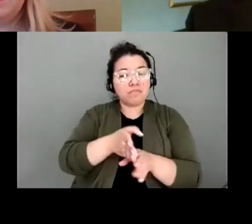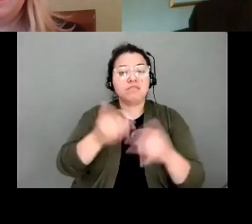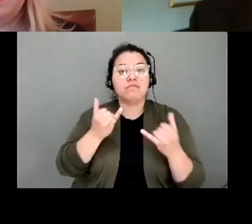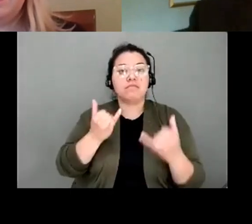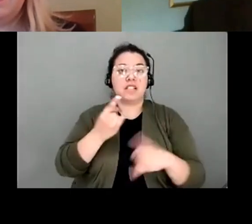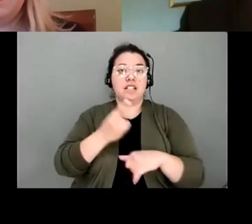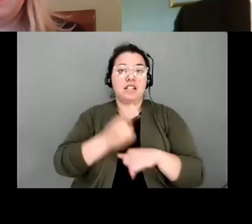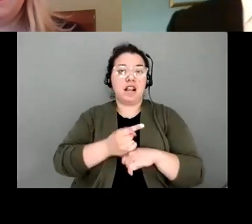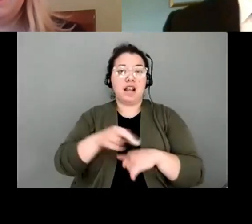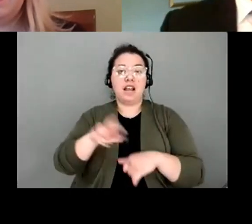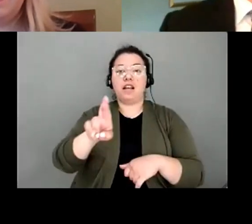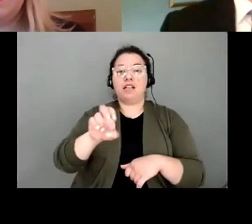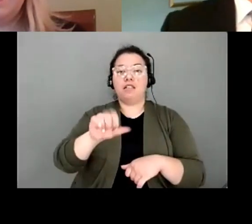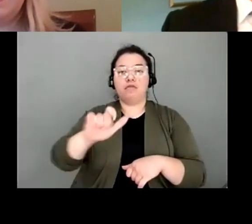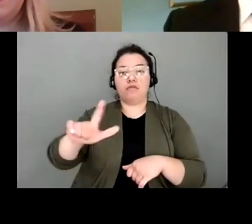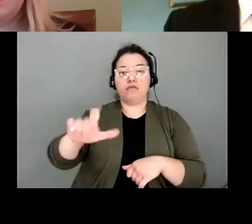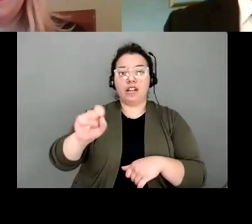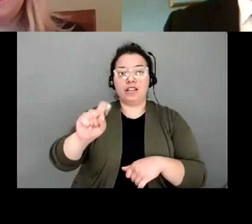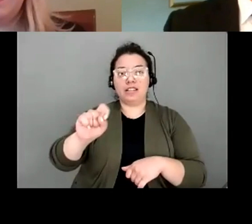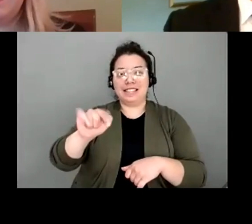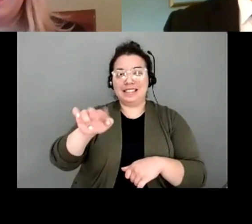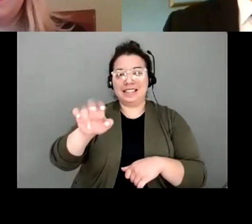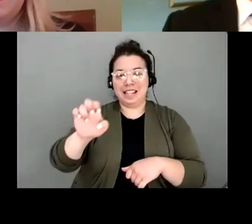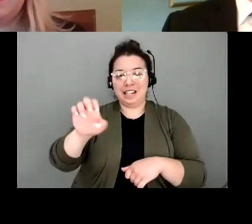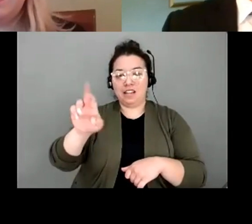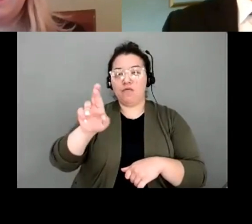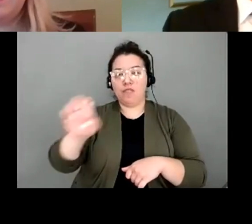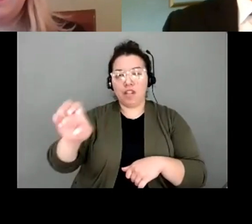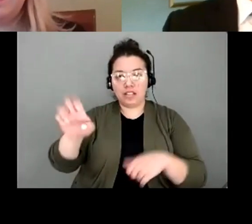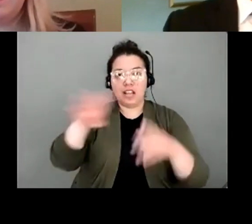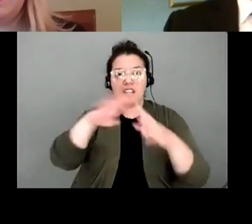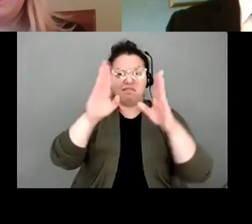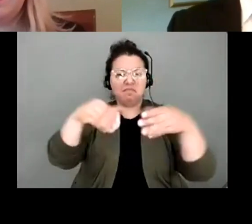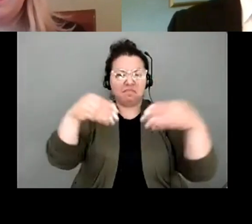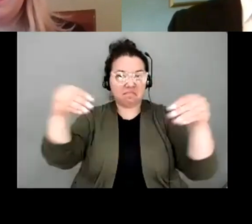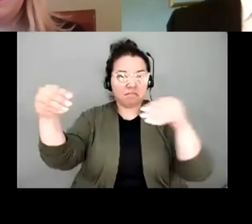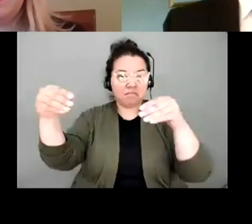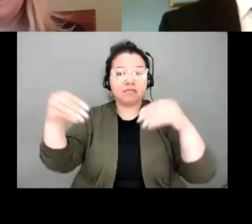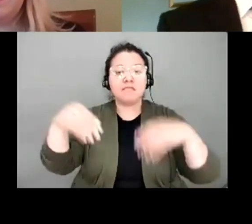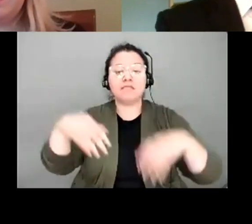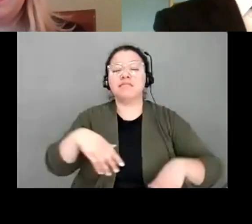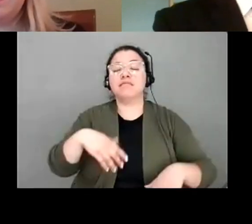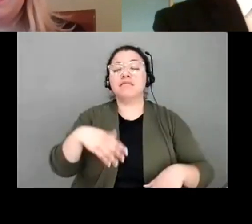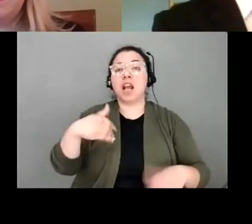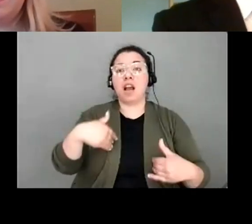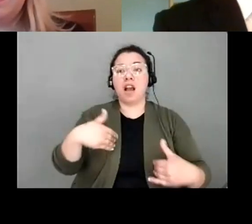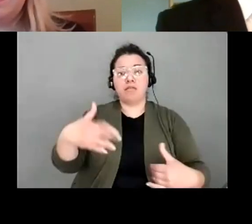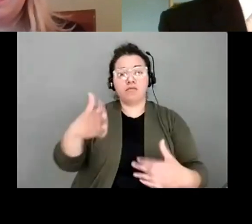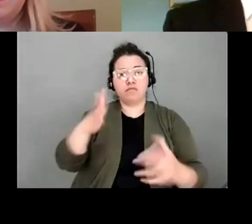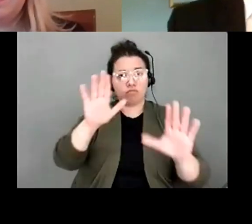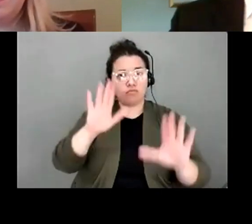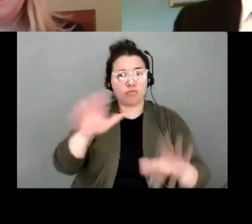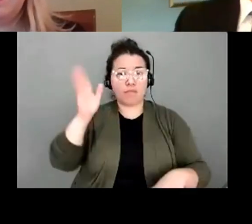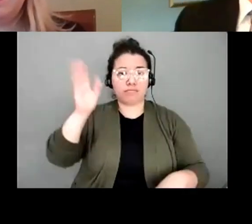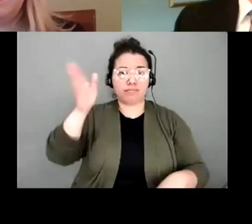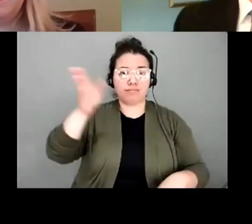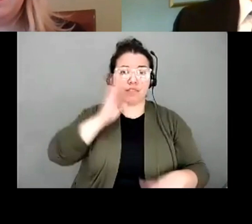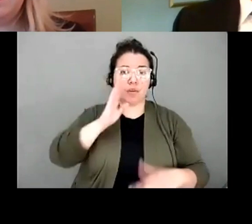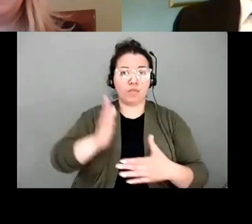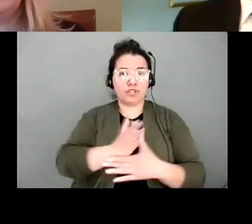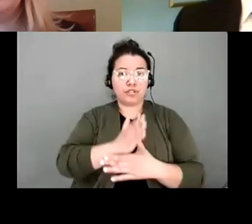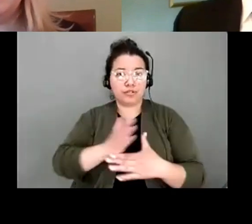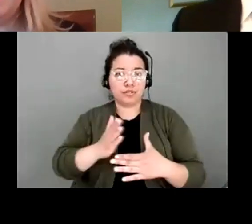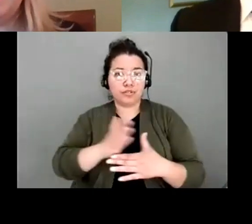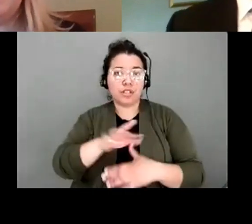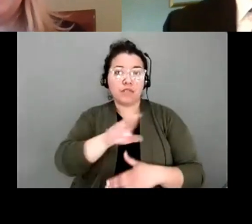we have some excellent guests today, lots of experience. Will show us the real estate side and the mortgage lending